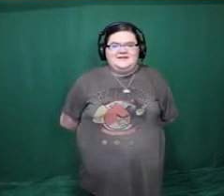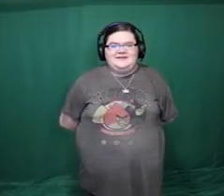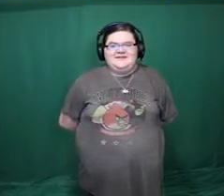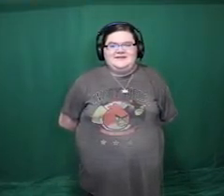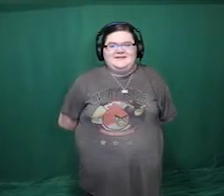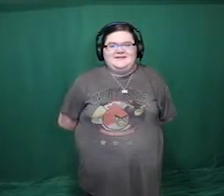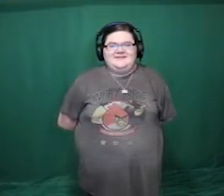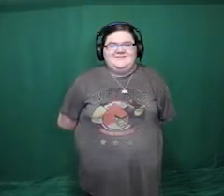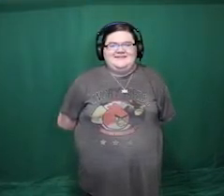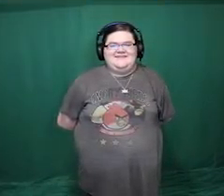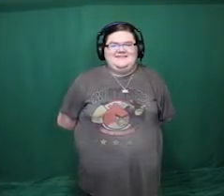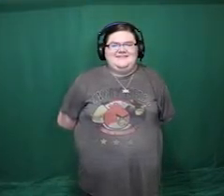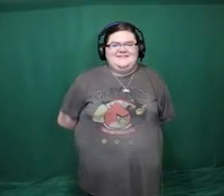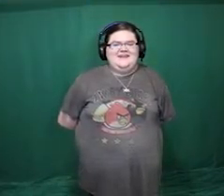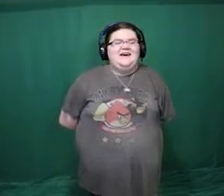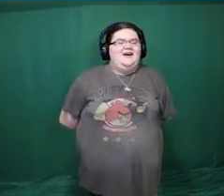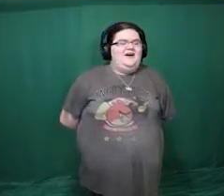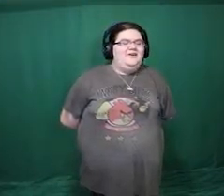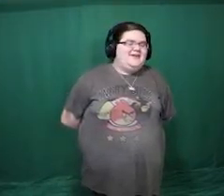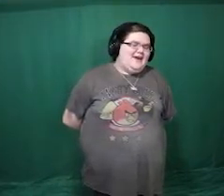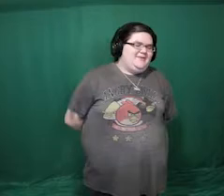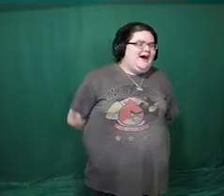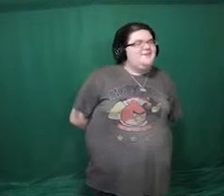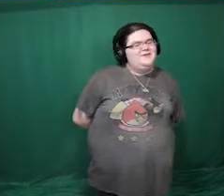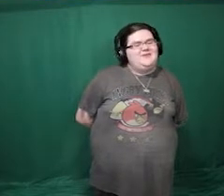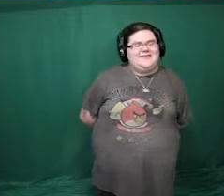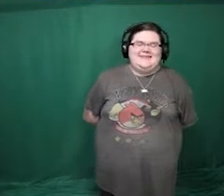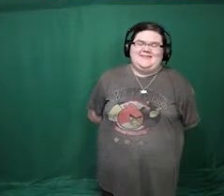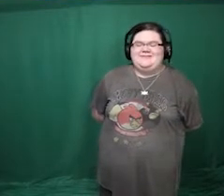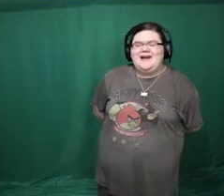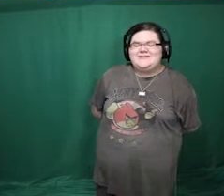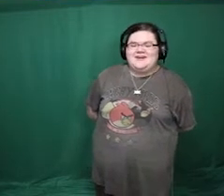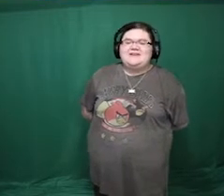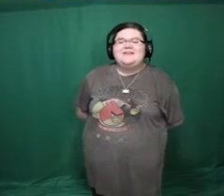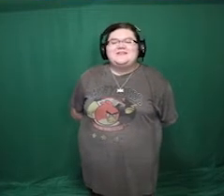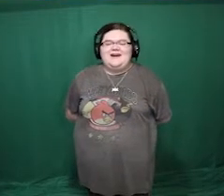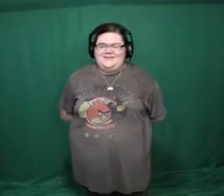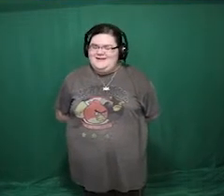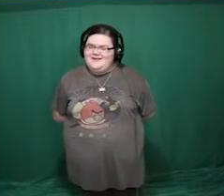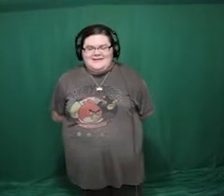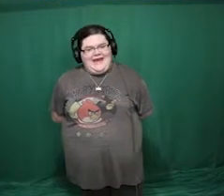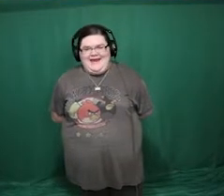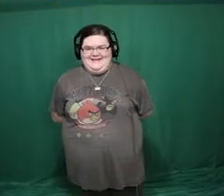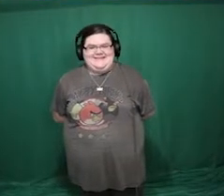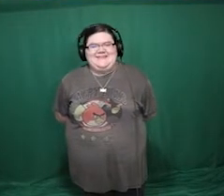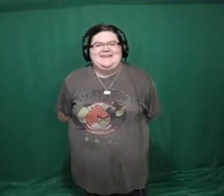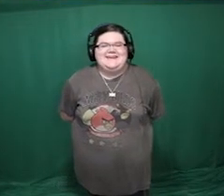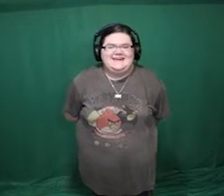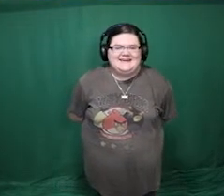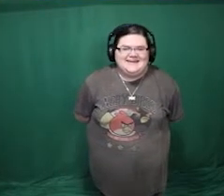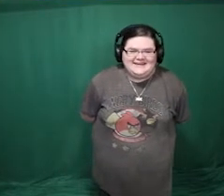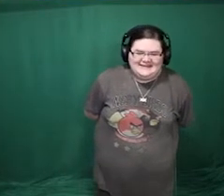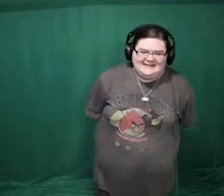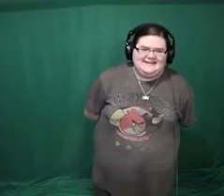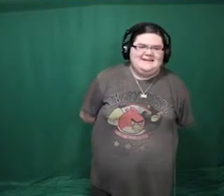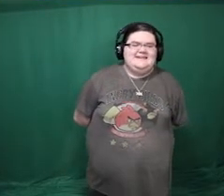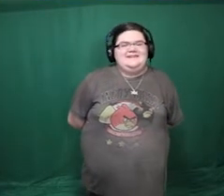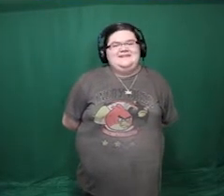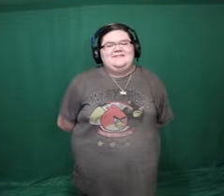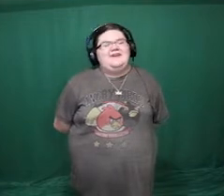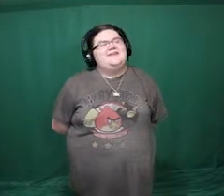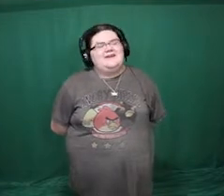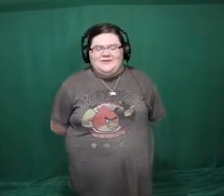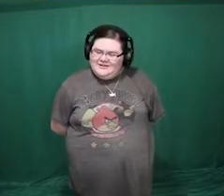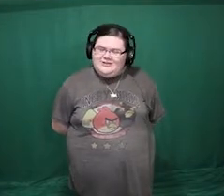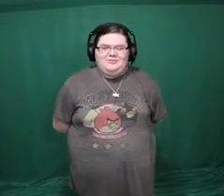Ethan can't qualify round one in Fall Guys. Okay, but I'd be with Ethan right there because I can't. This one's cool. You got this. This one's fair.